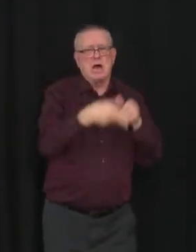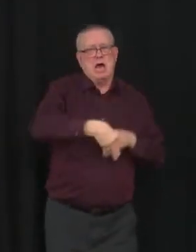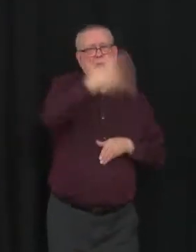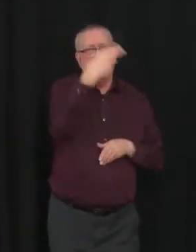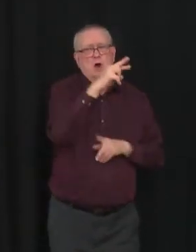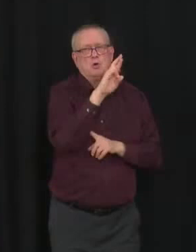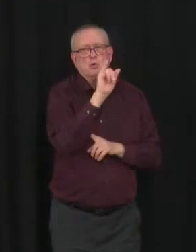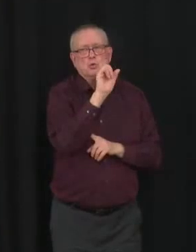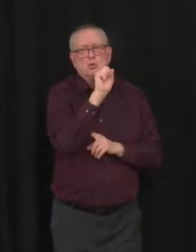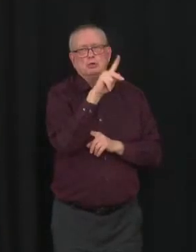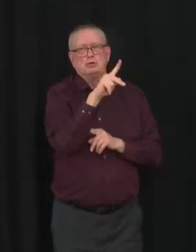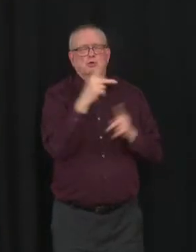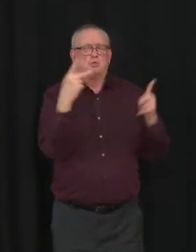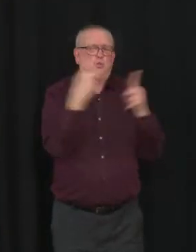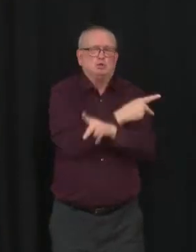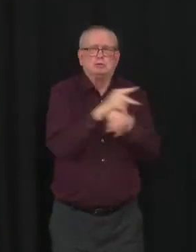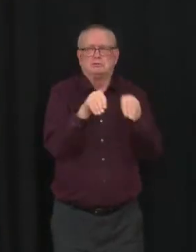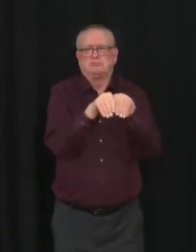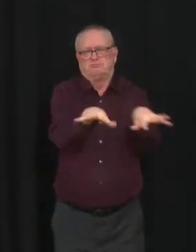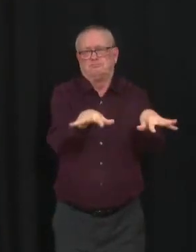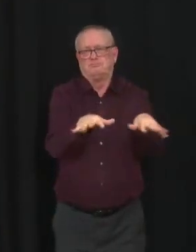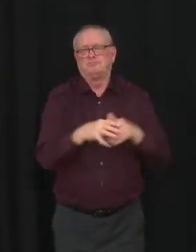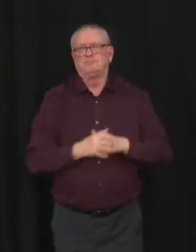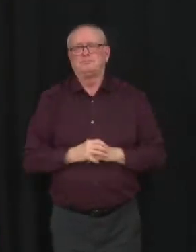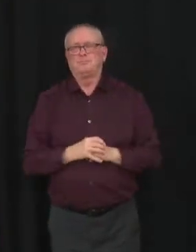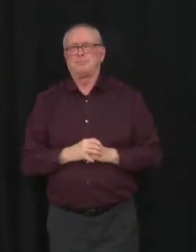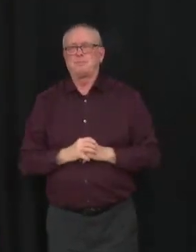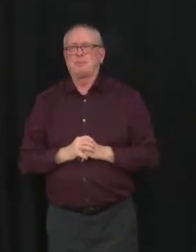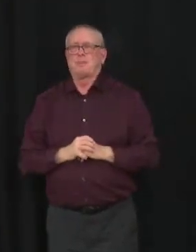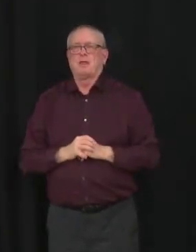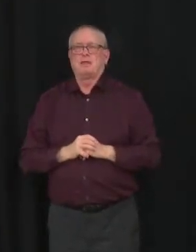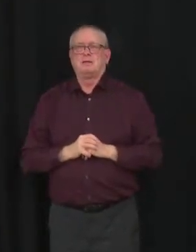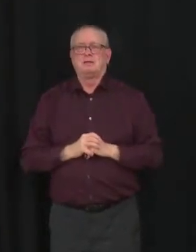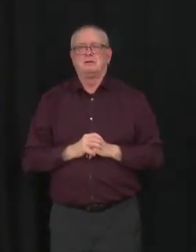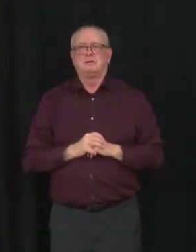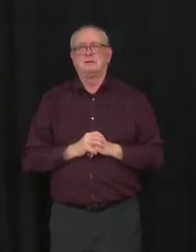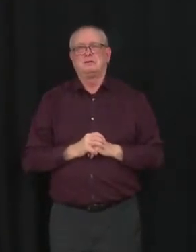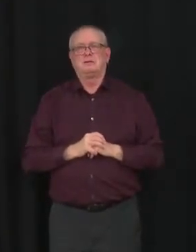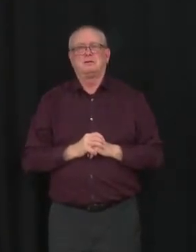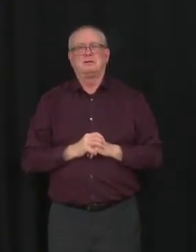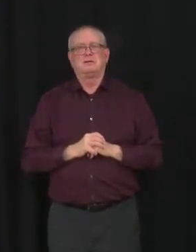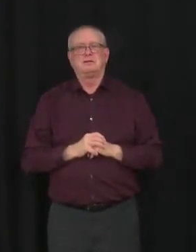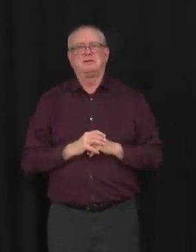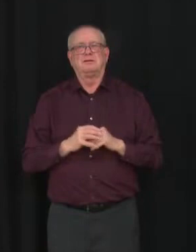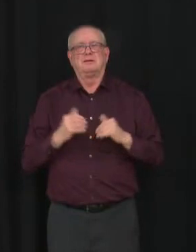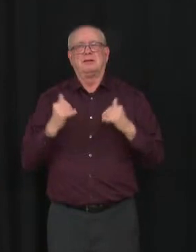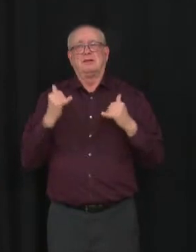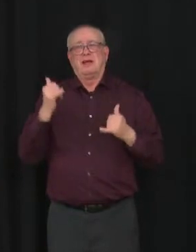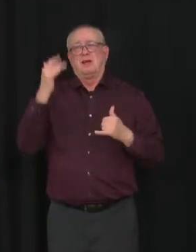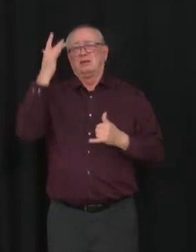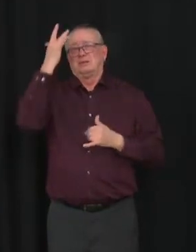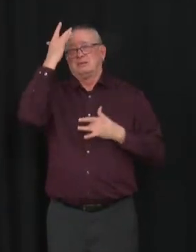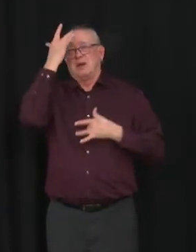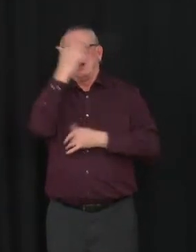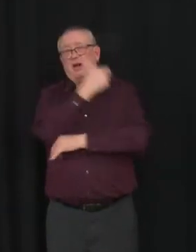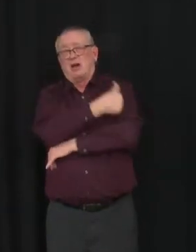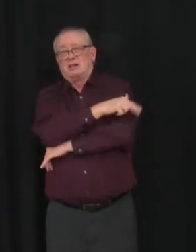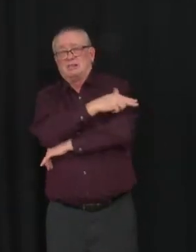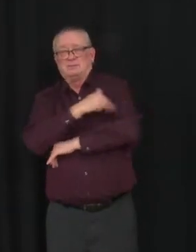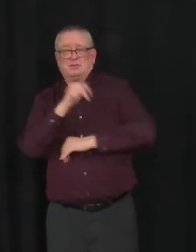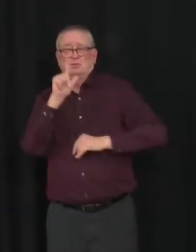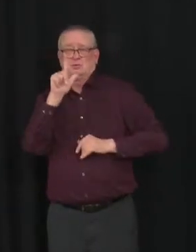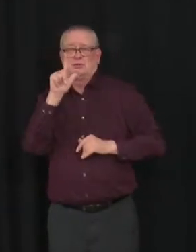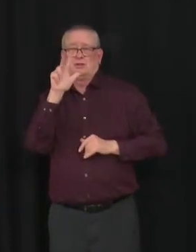from transmission. There are currently 329 people being treated for COVID-19 in hospital,